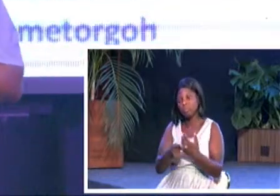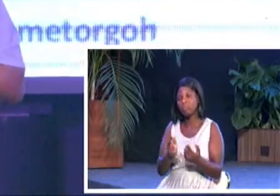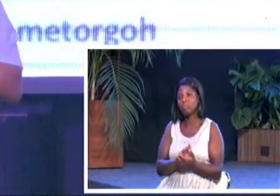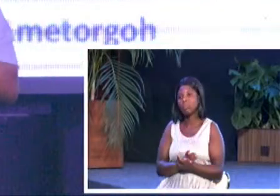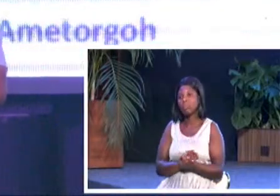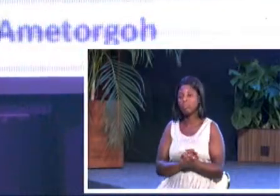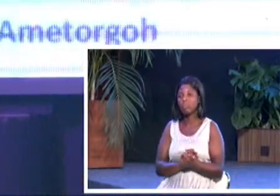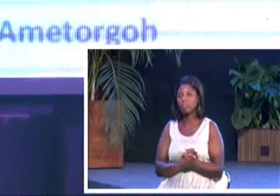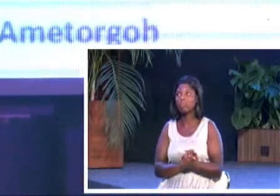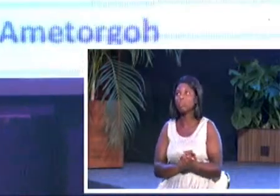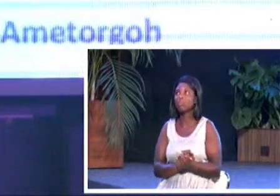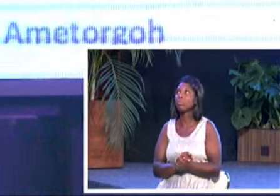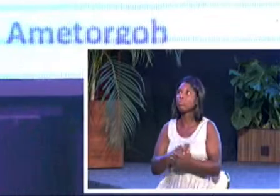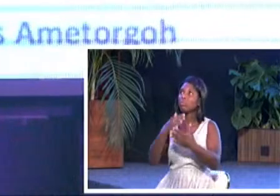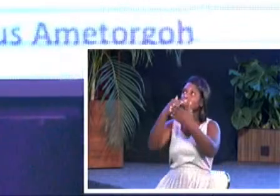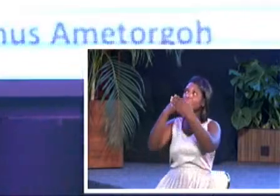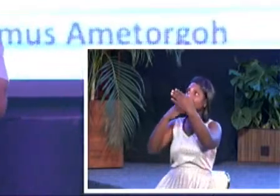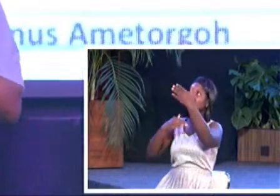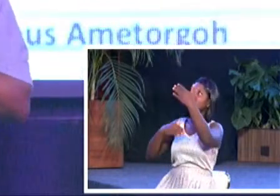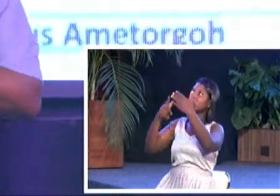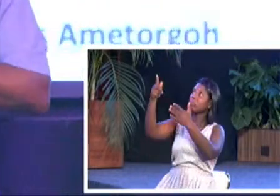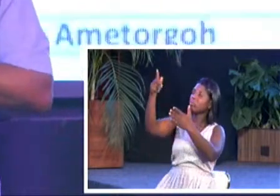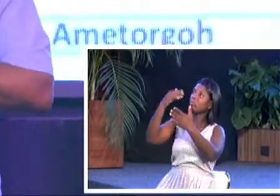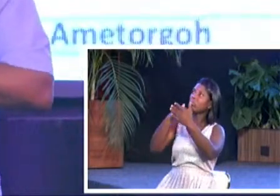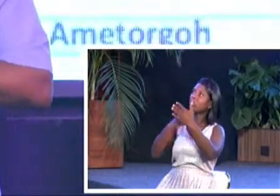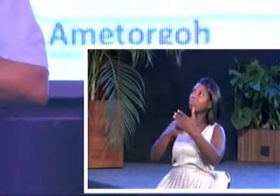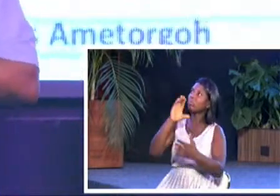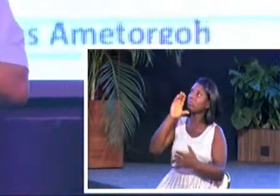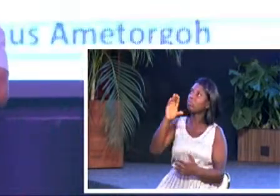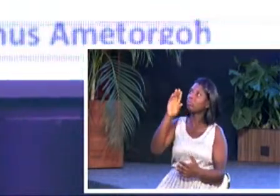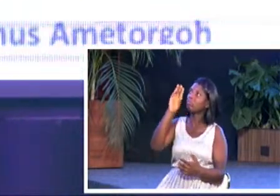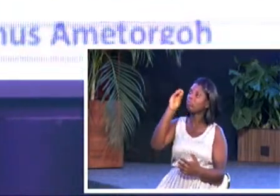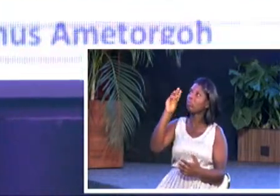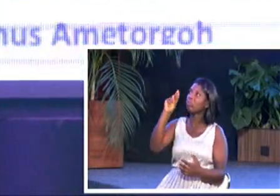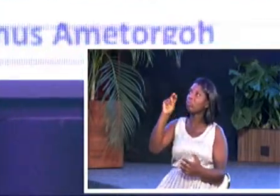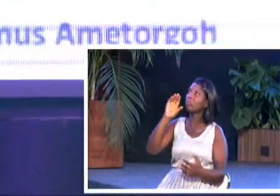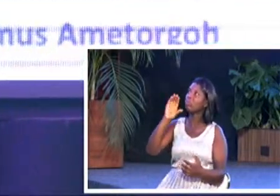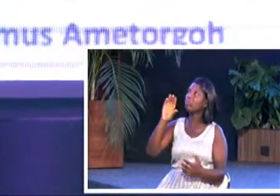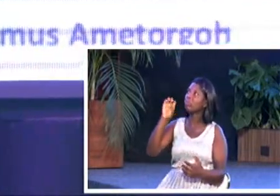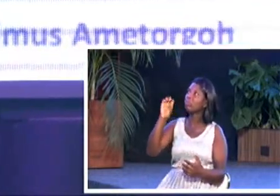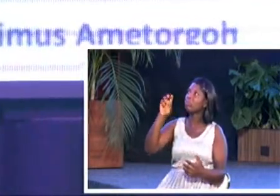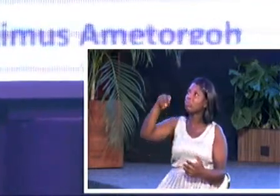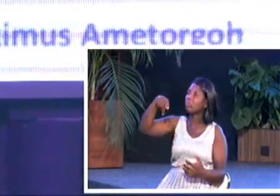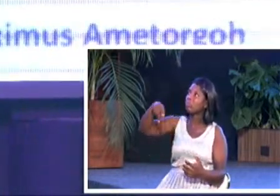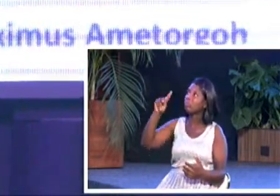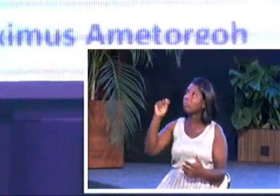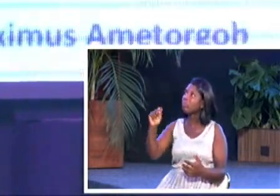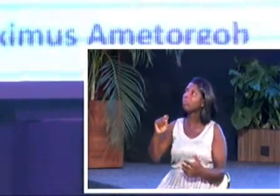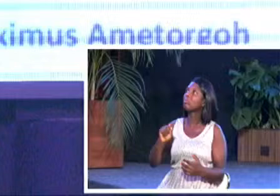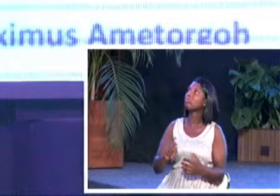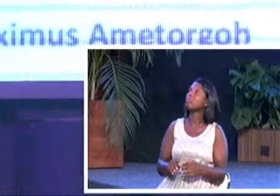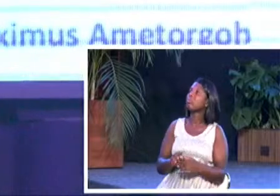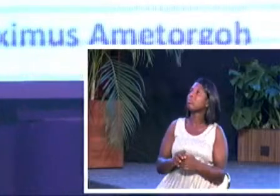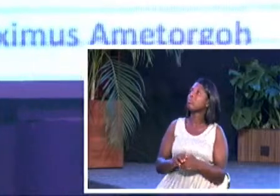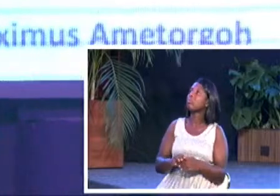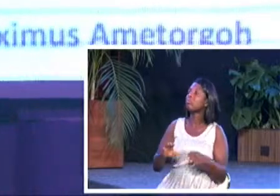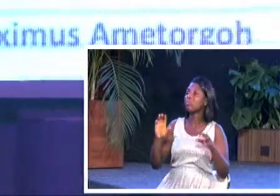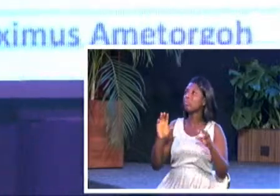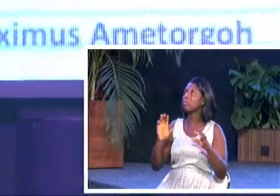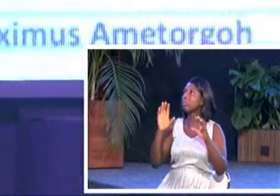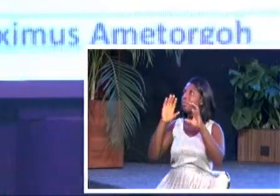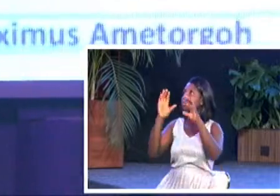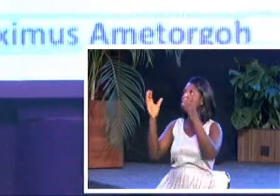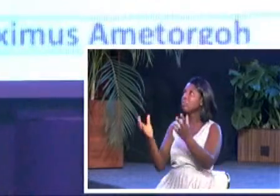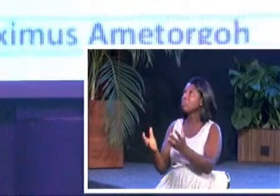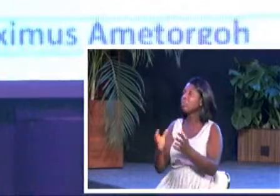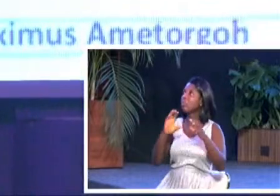concept, we have company, we have communication, we have channels, we have content, we have consumers, we